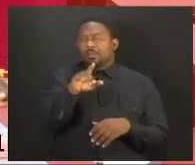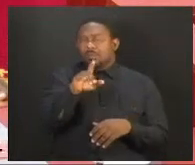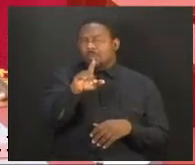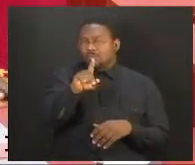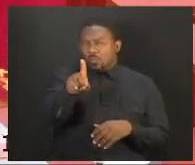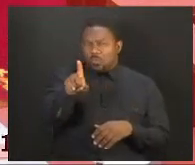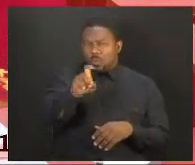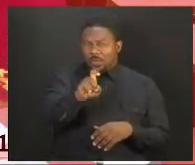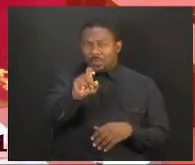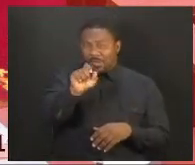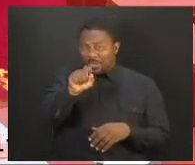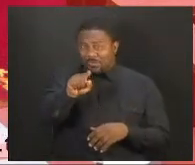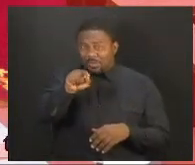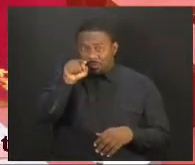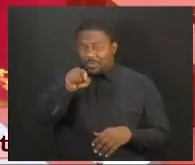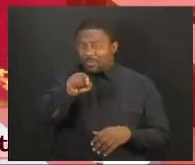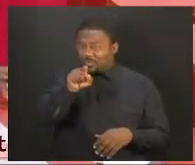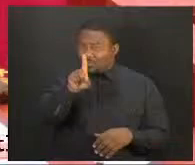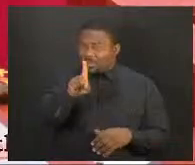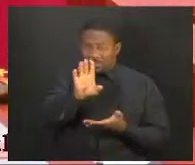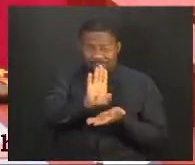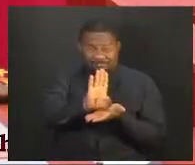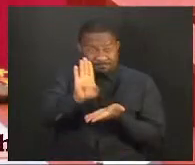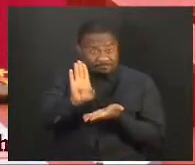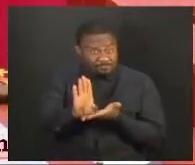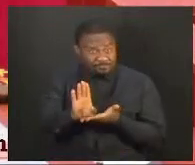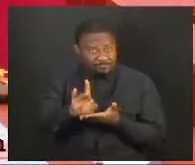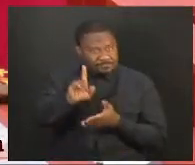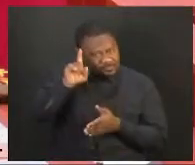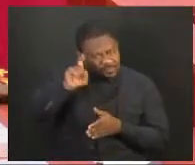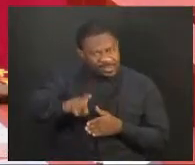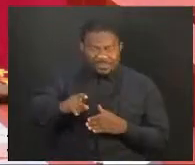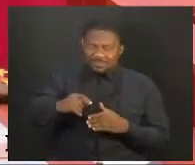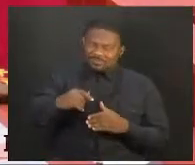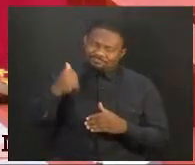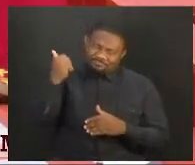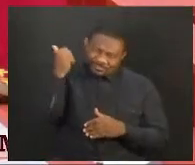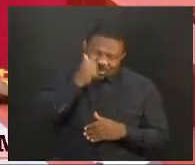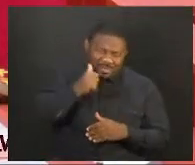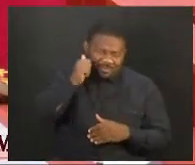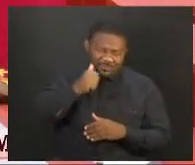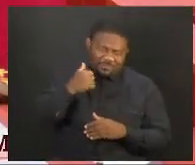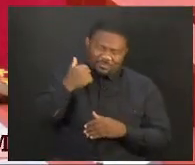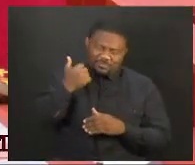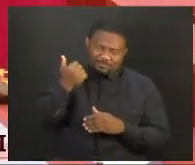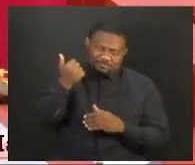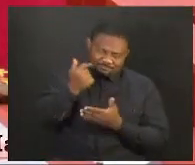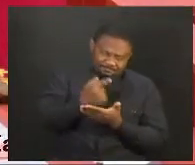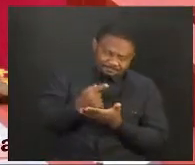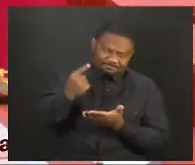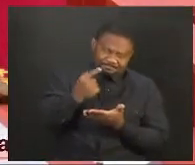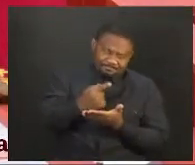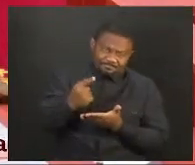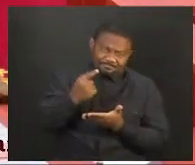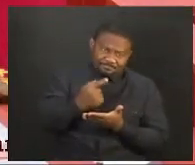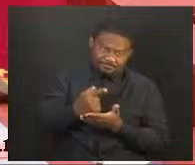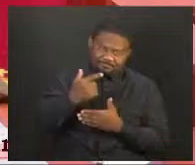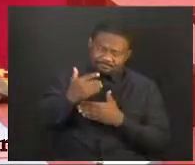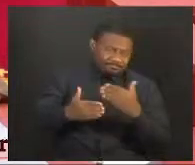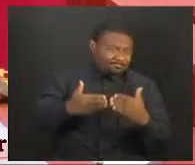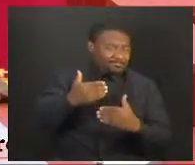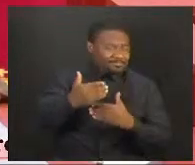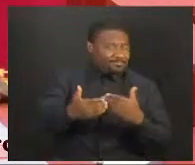111.1 billion Ghana cedis, requires rollover week in, week out, placing additional pressure on cash flows and